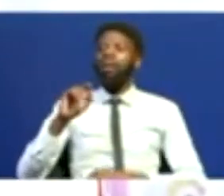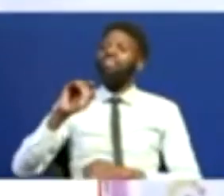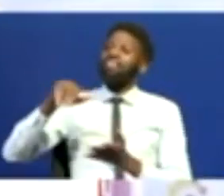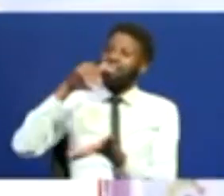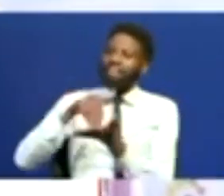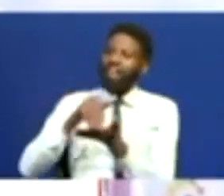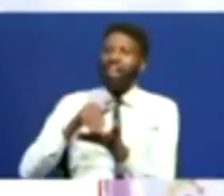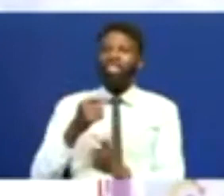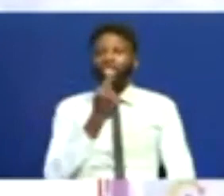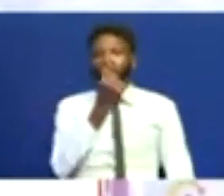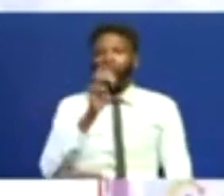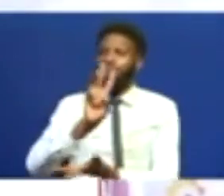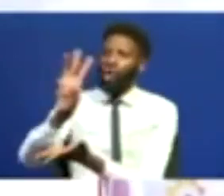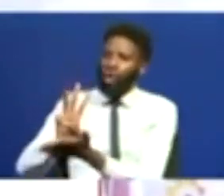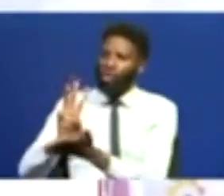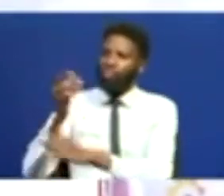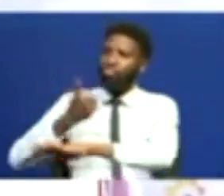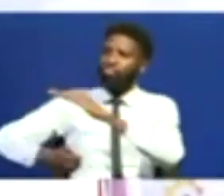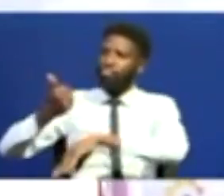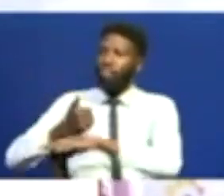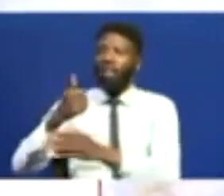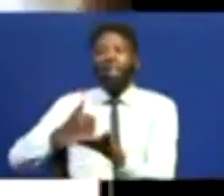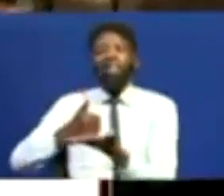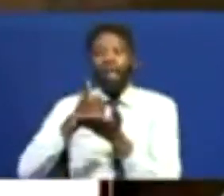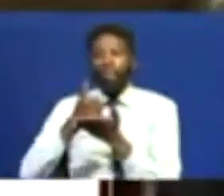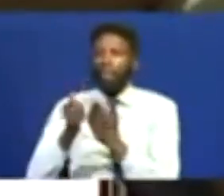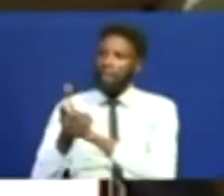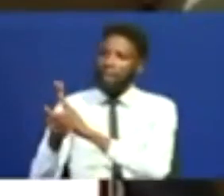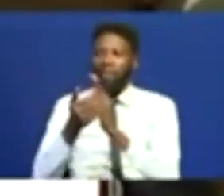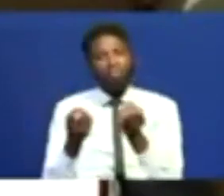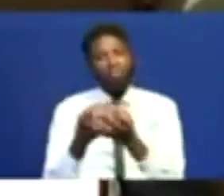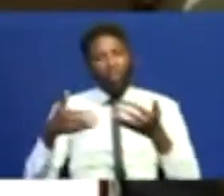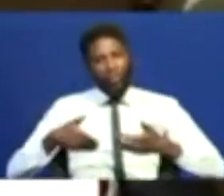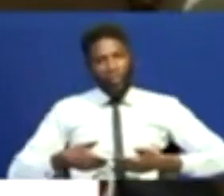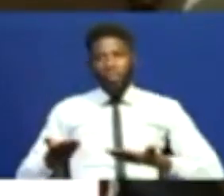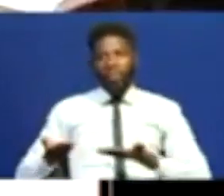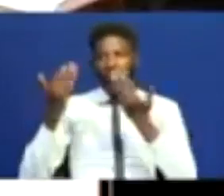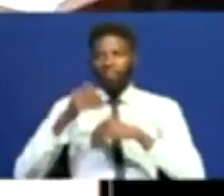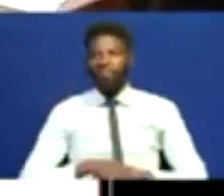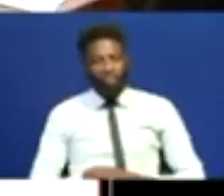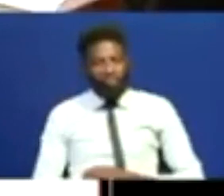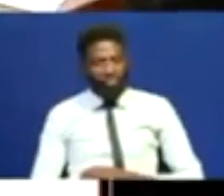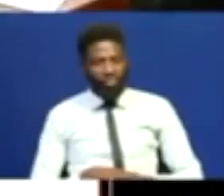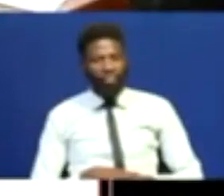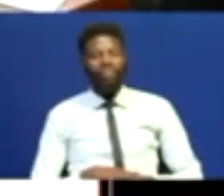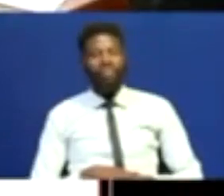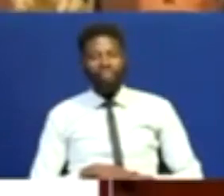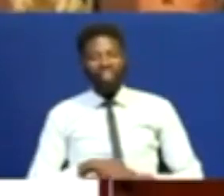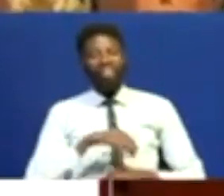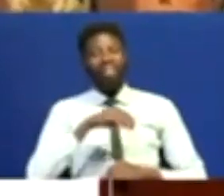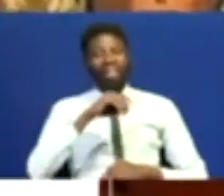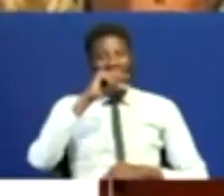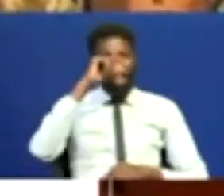ambaye itakuza talanta na vipaji ya vijana wengi sana. Meanwhile, the Intergovernmental Authority